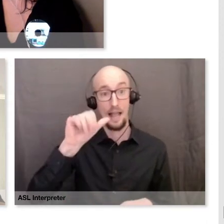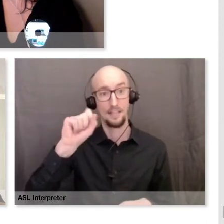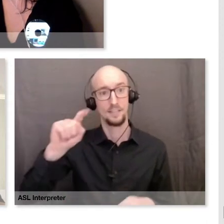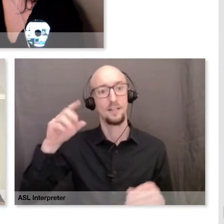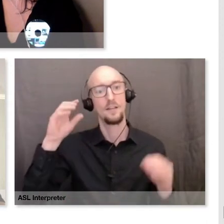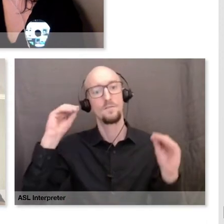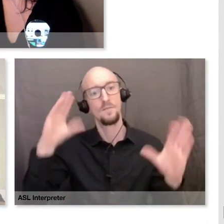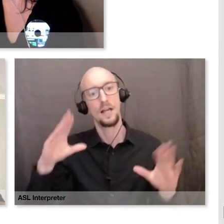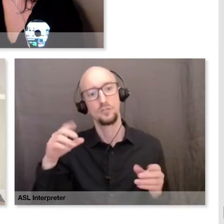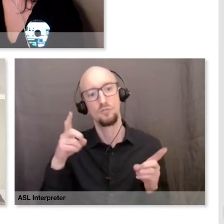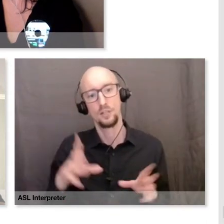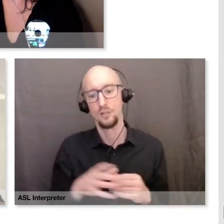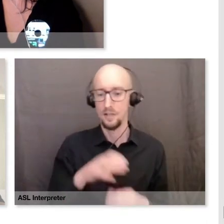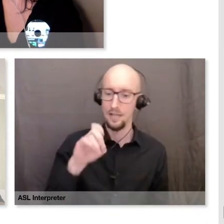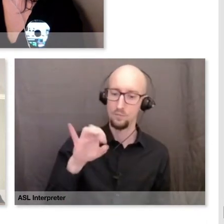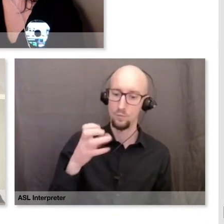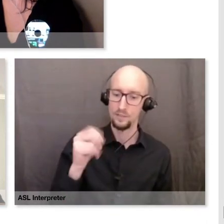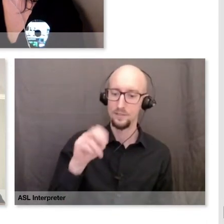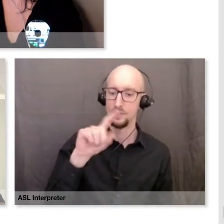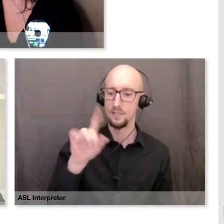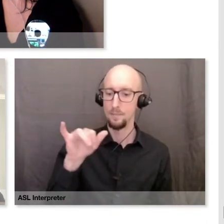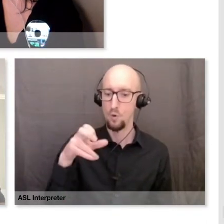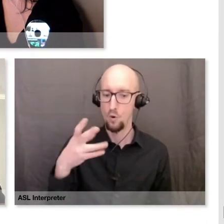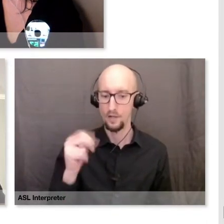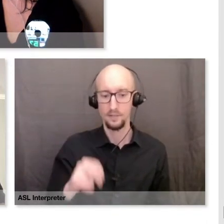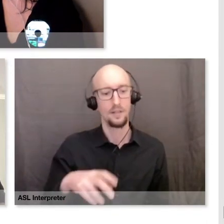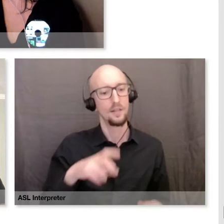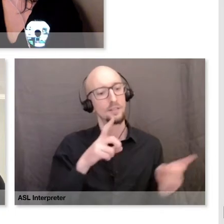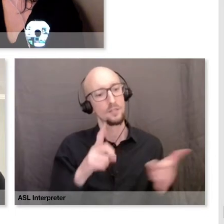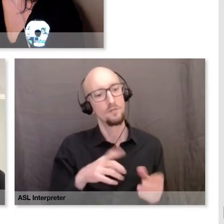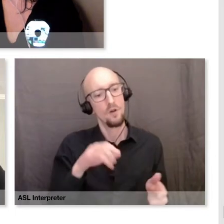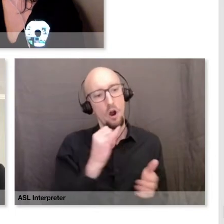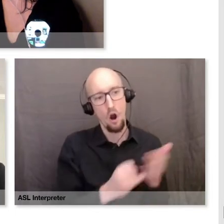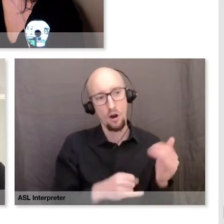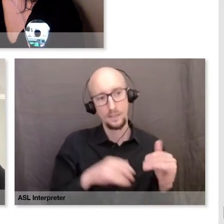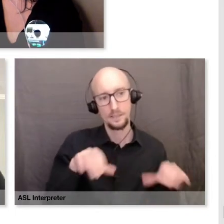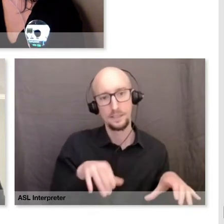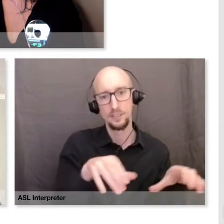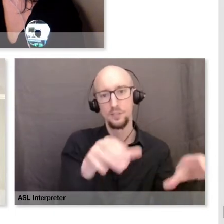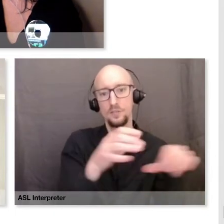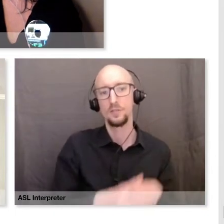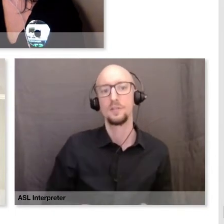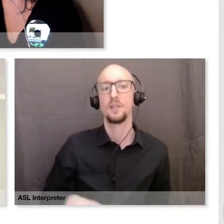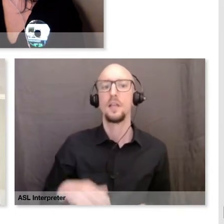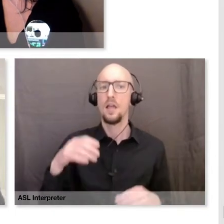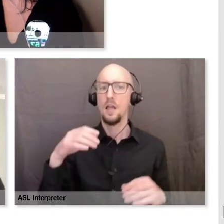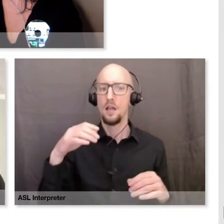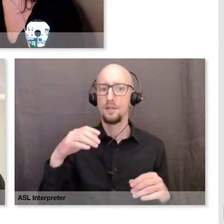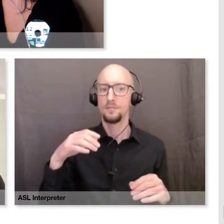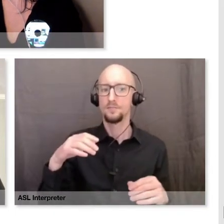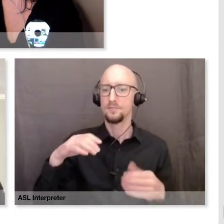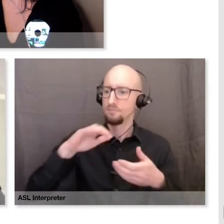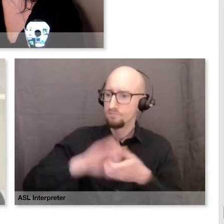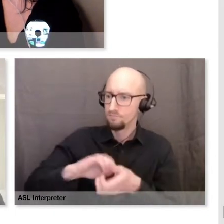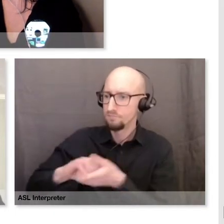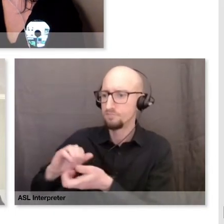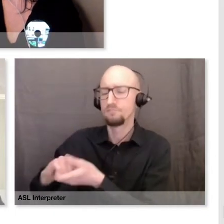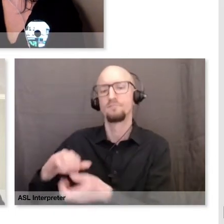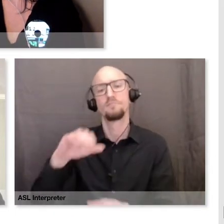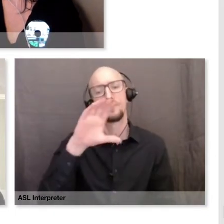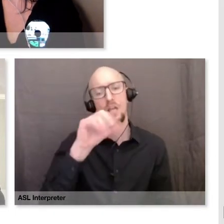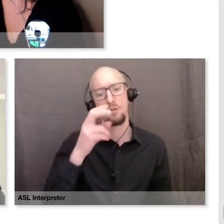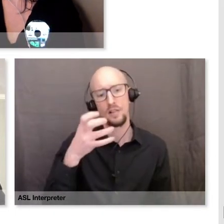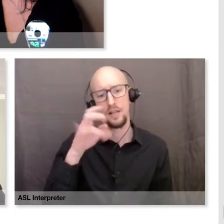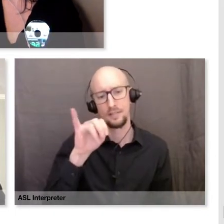Zaporin, executive director of arts initiatives, Lila Kinney, my fellow conveners, Will Lockett, Fox Harrell, Caroline Jones. I also